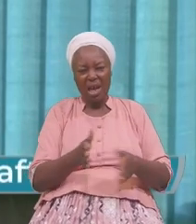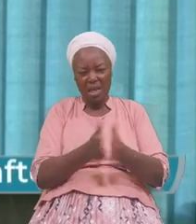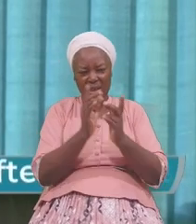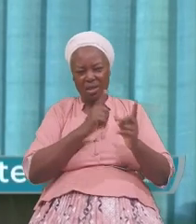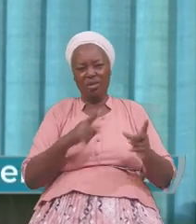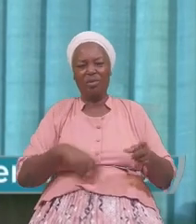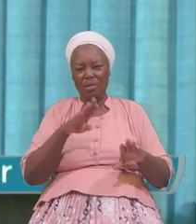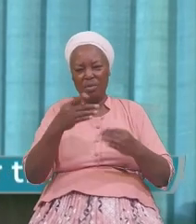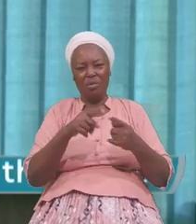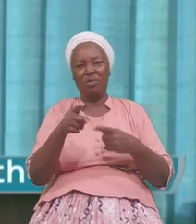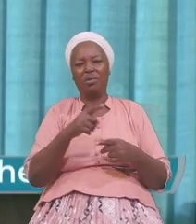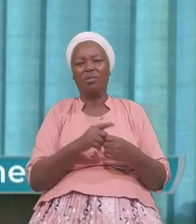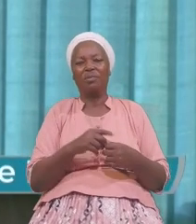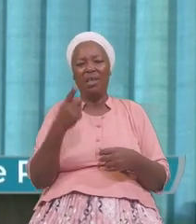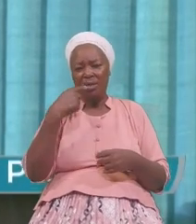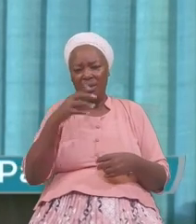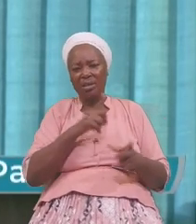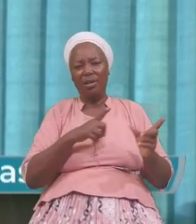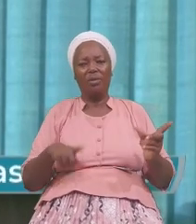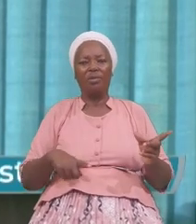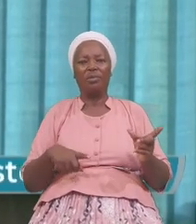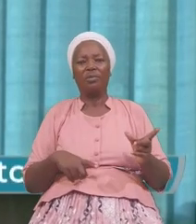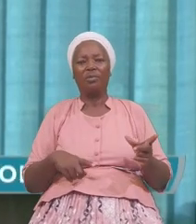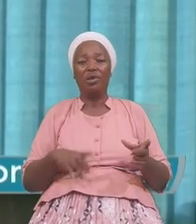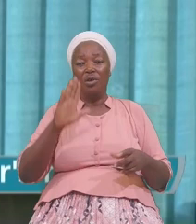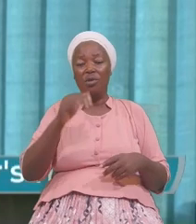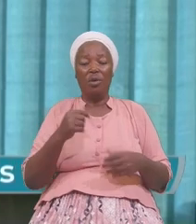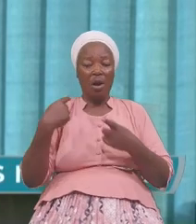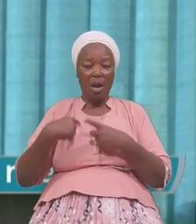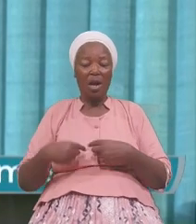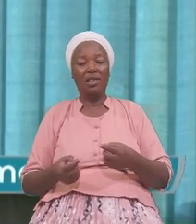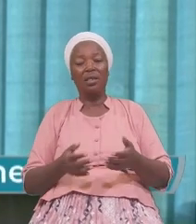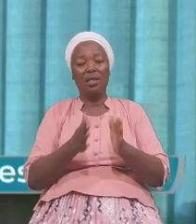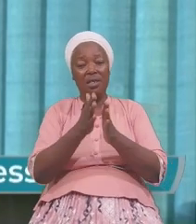specific. Tell Him your heart desire.